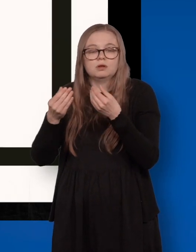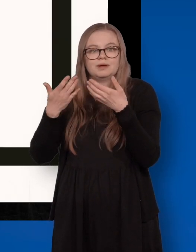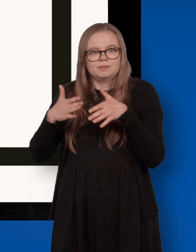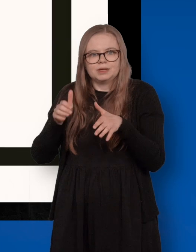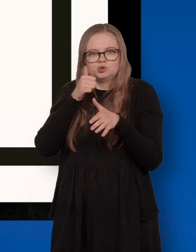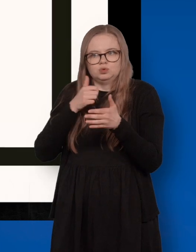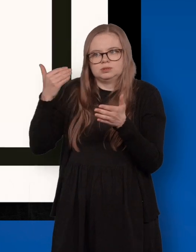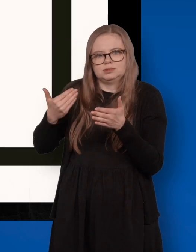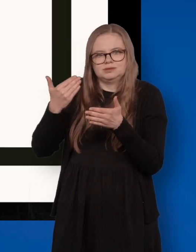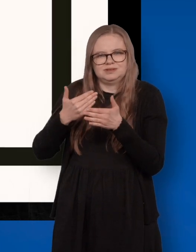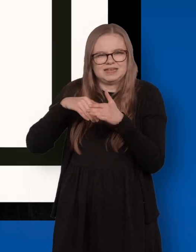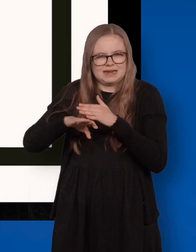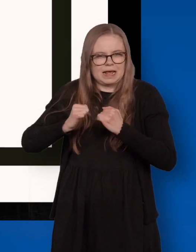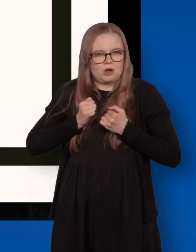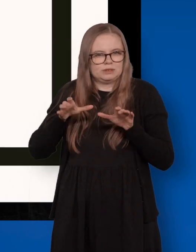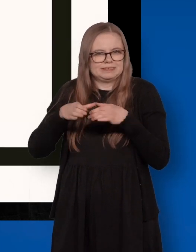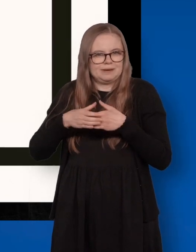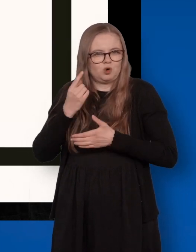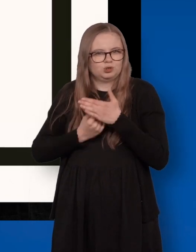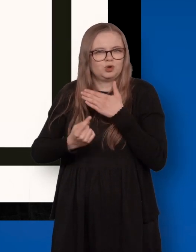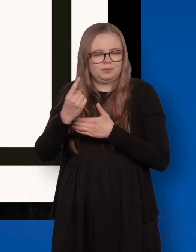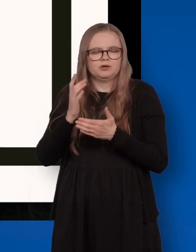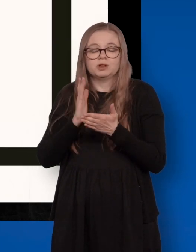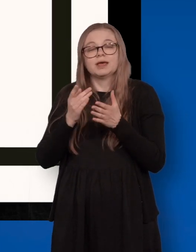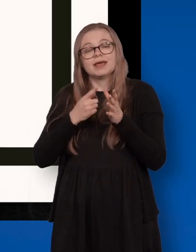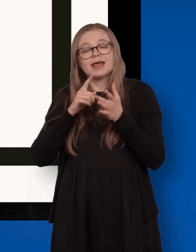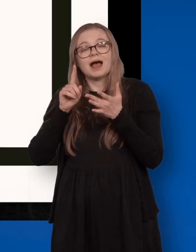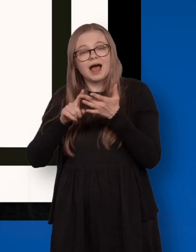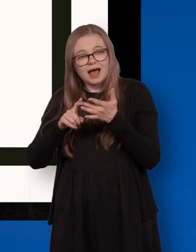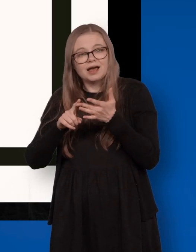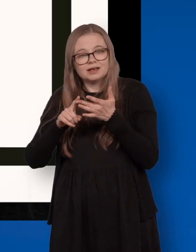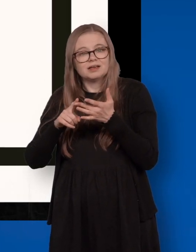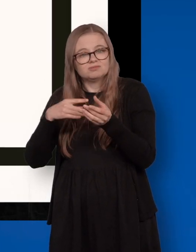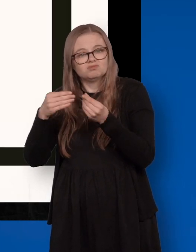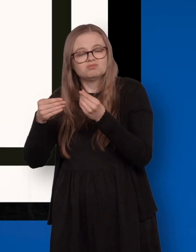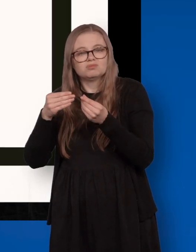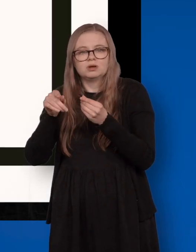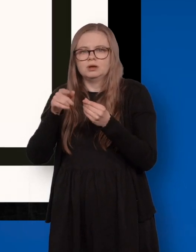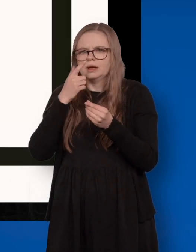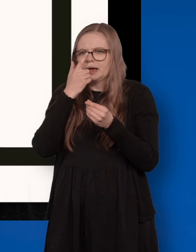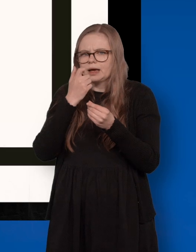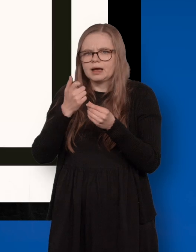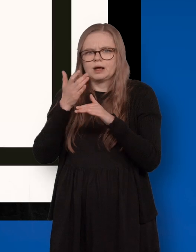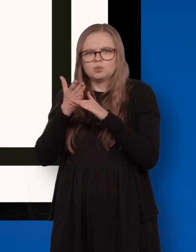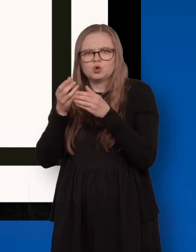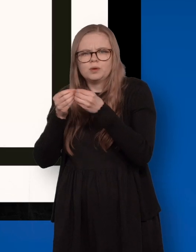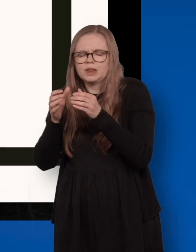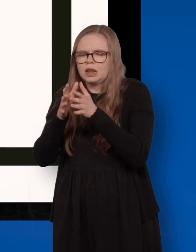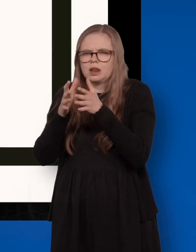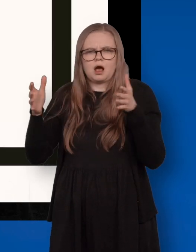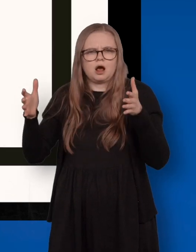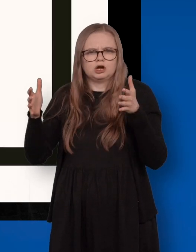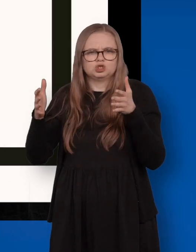times inside Autonomy, and it's a AI tool to deal with large sets